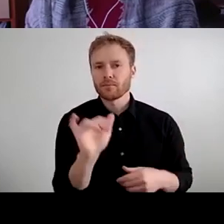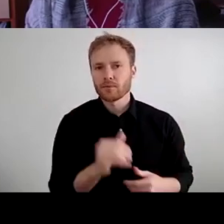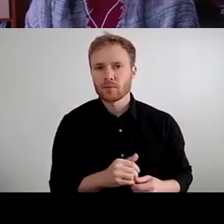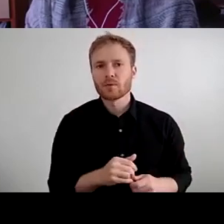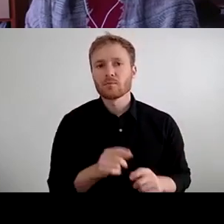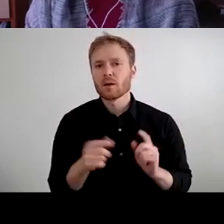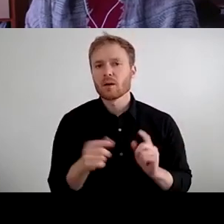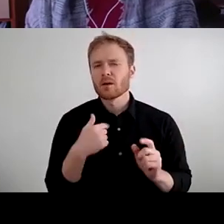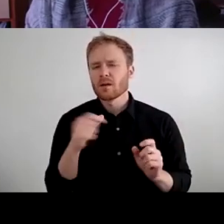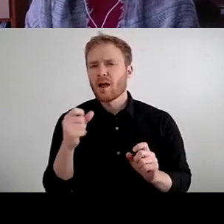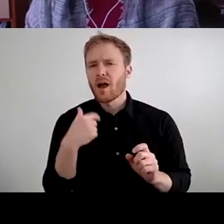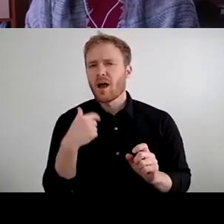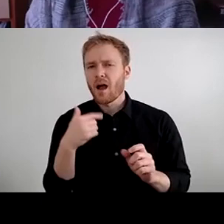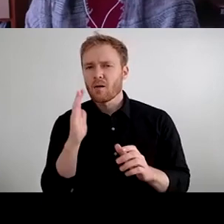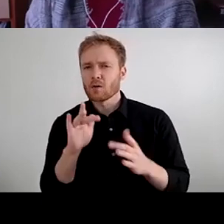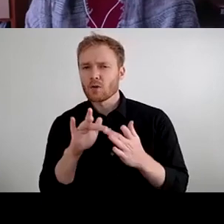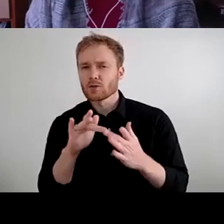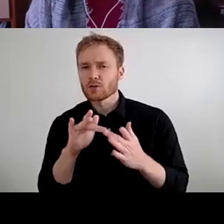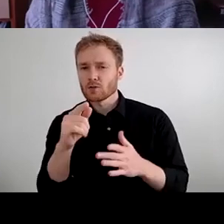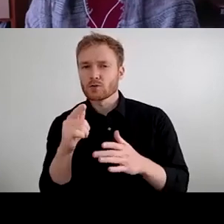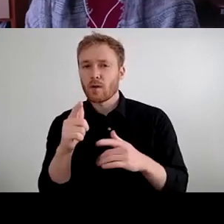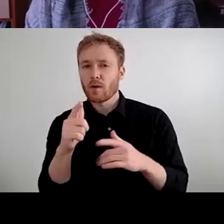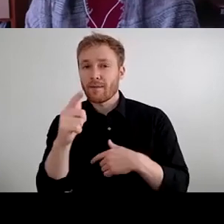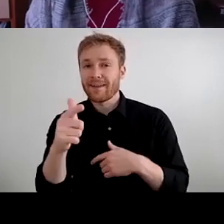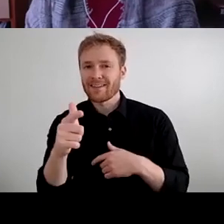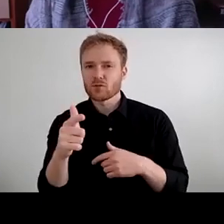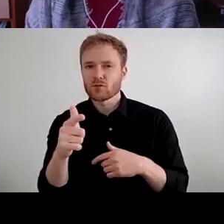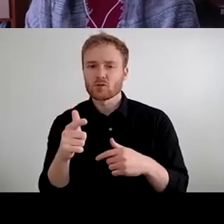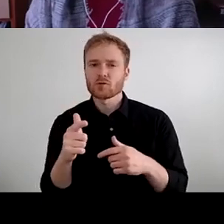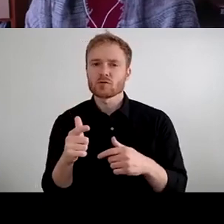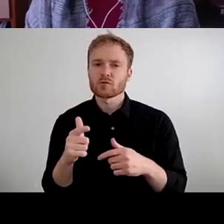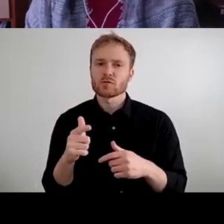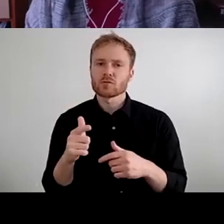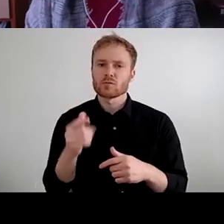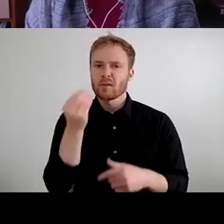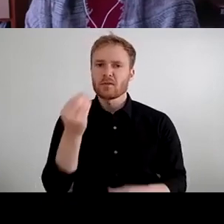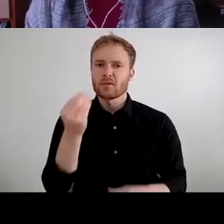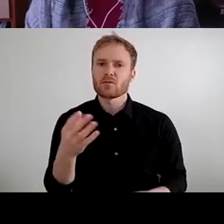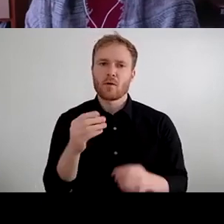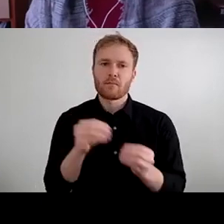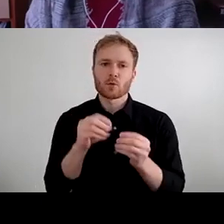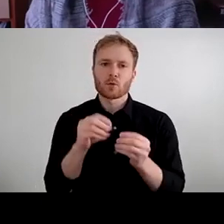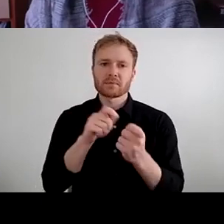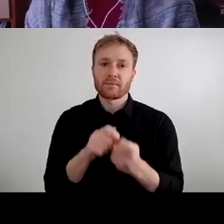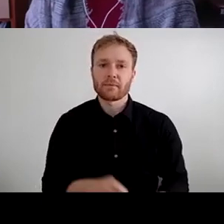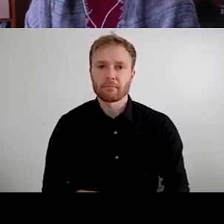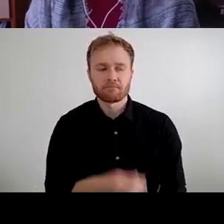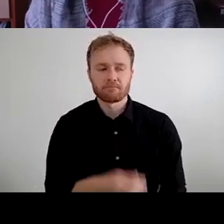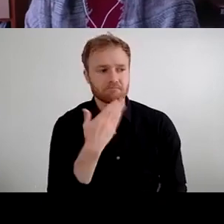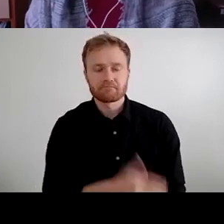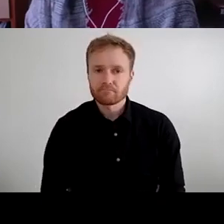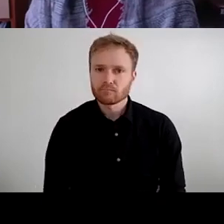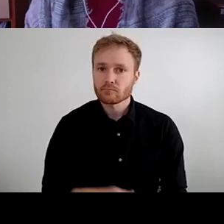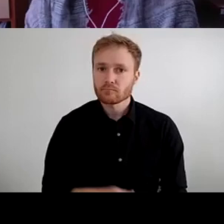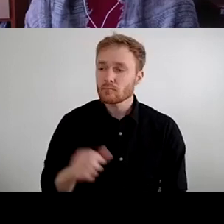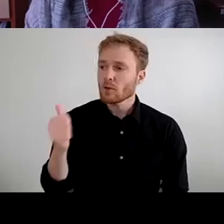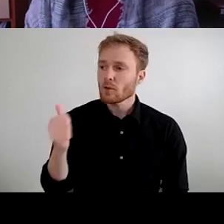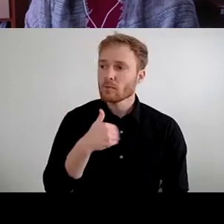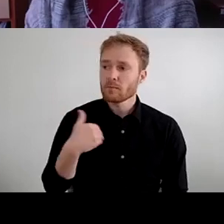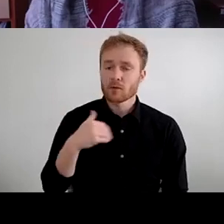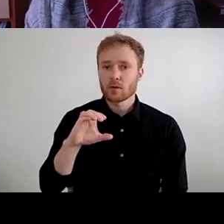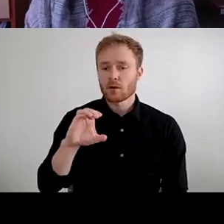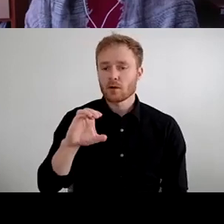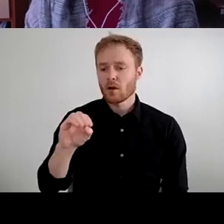you offline too, Councilman. All right, thank you. Thank you. Other members, Councilman Coghill?